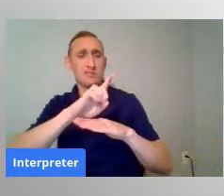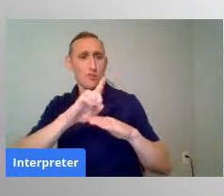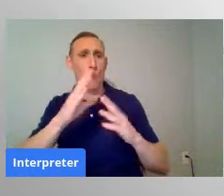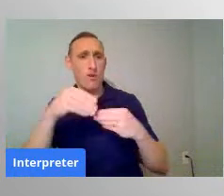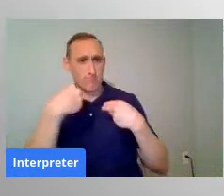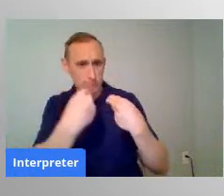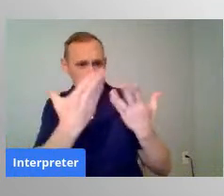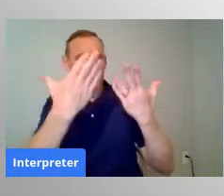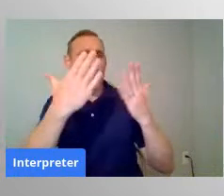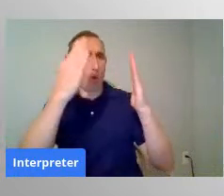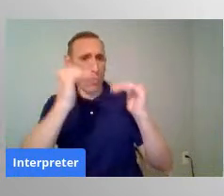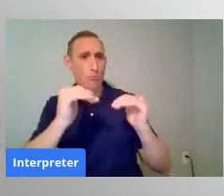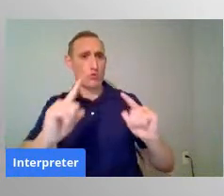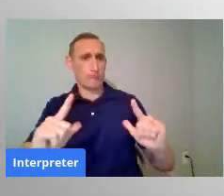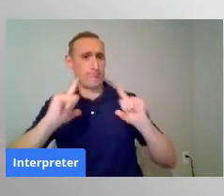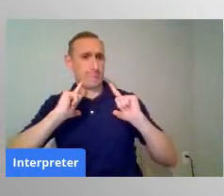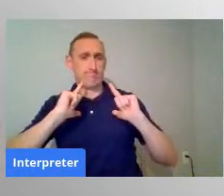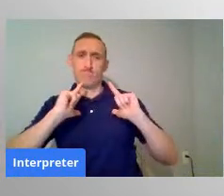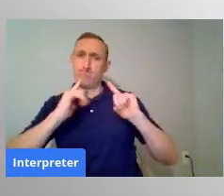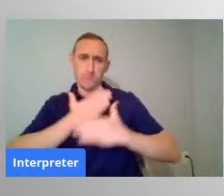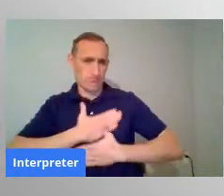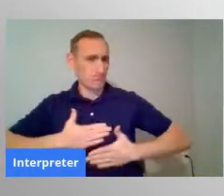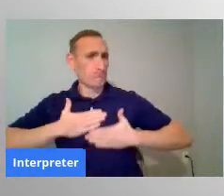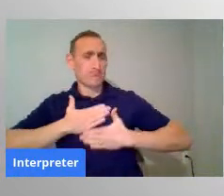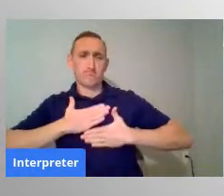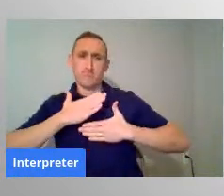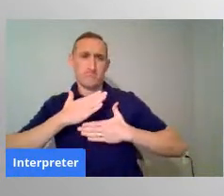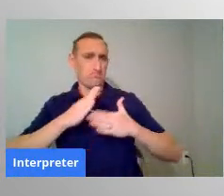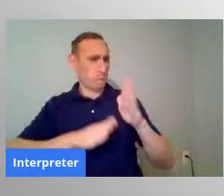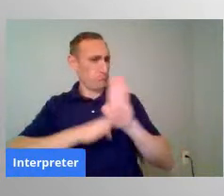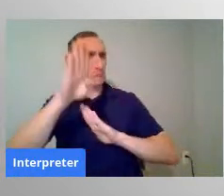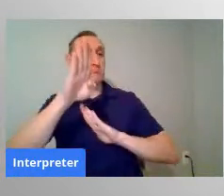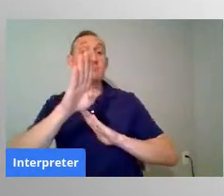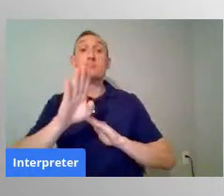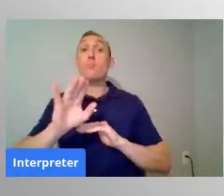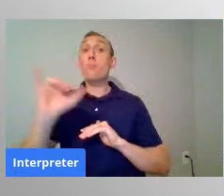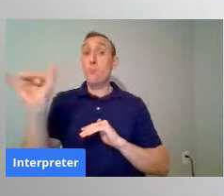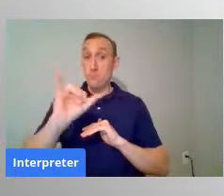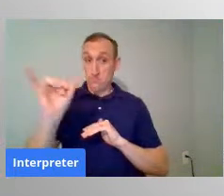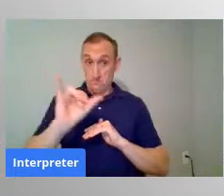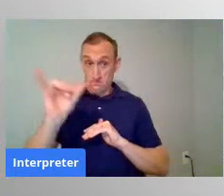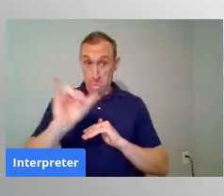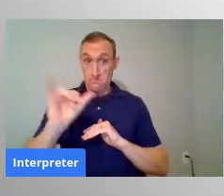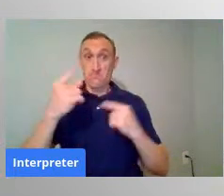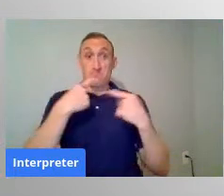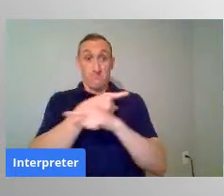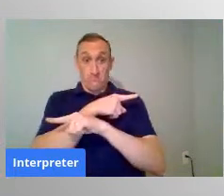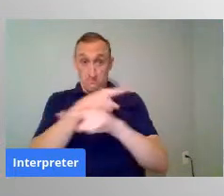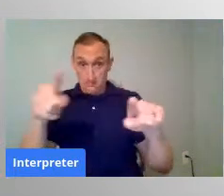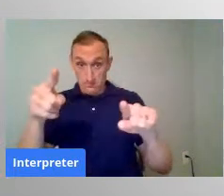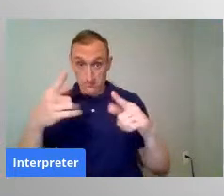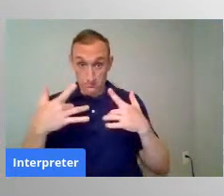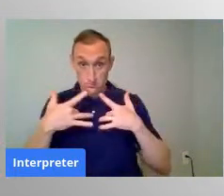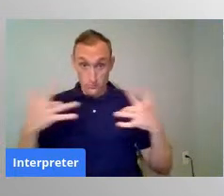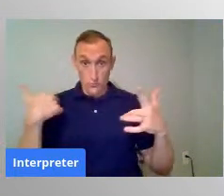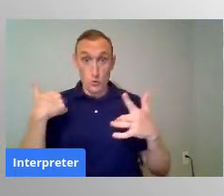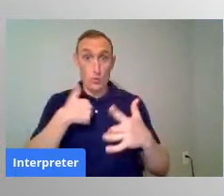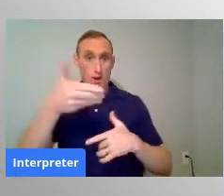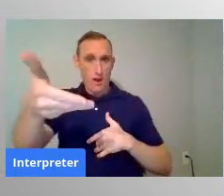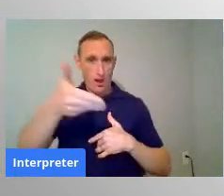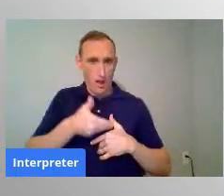well in her retirement. I would also at this time like to announce that we have hired Dr.